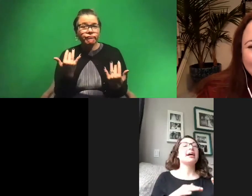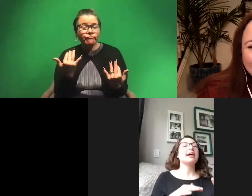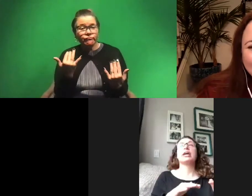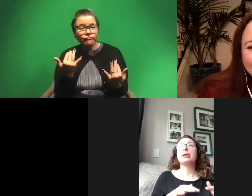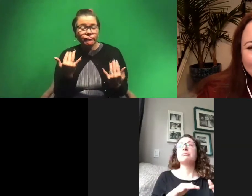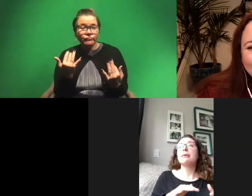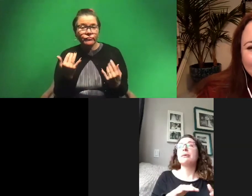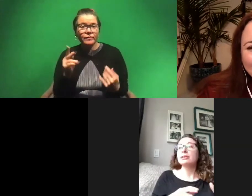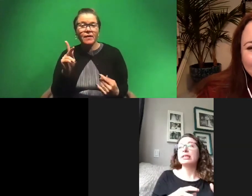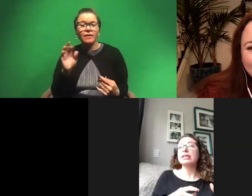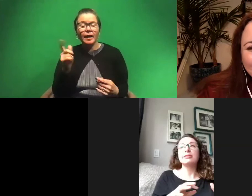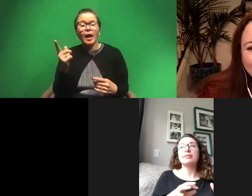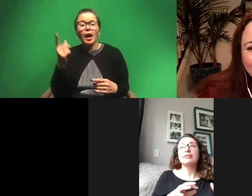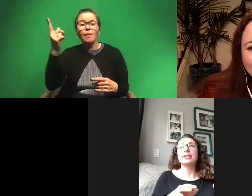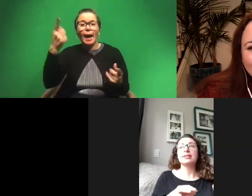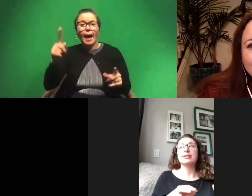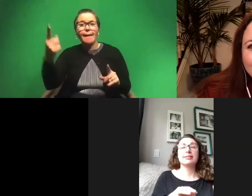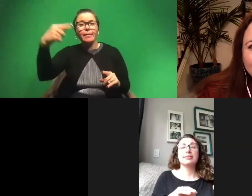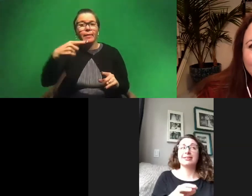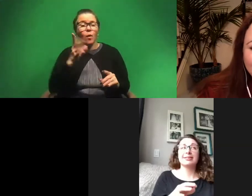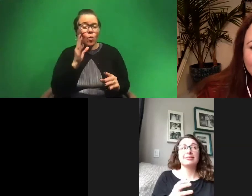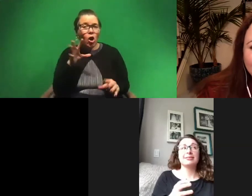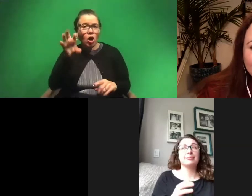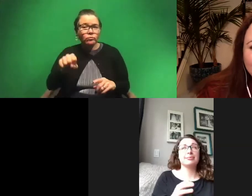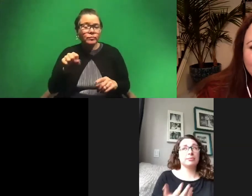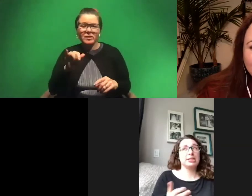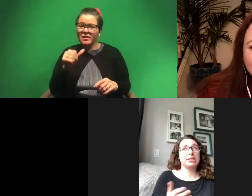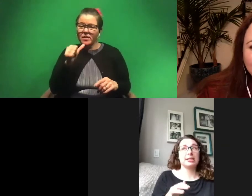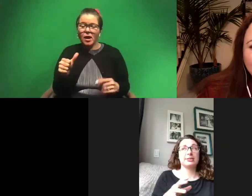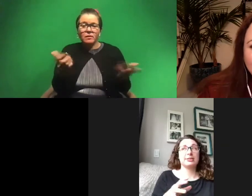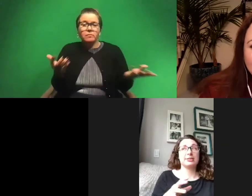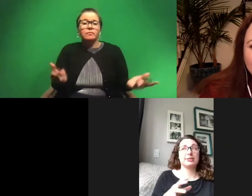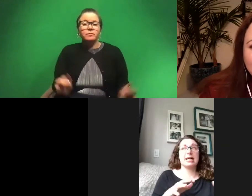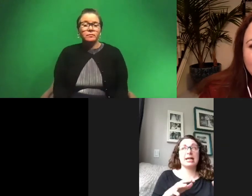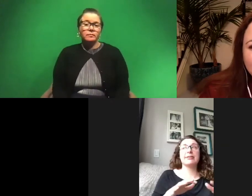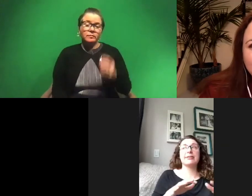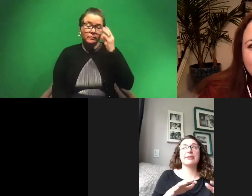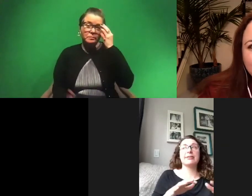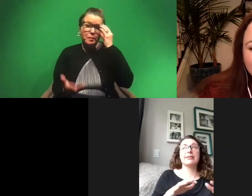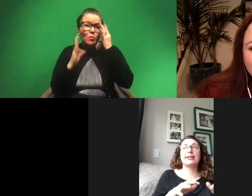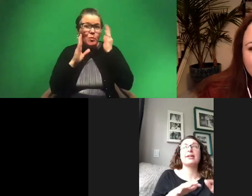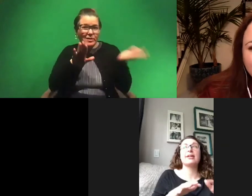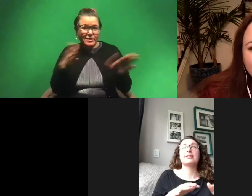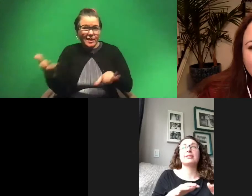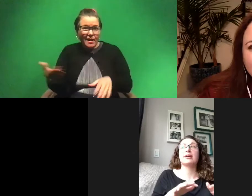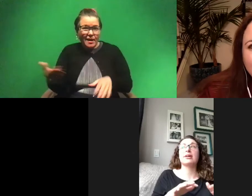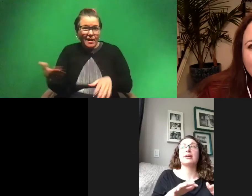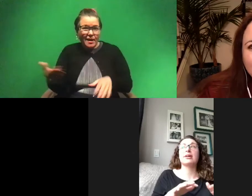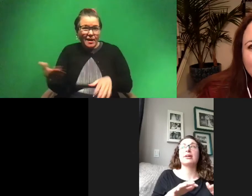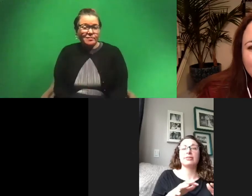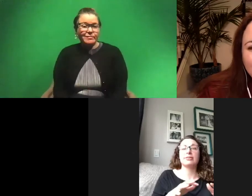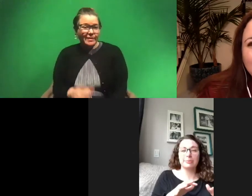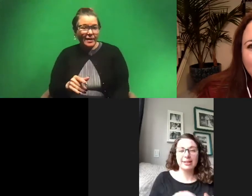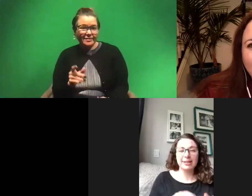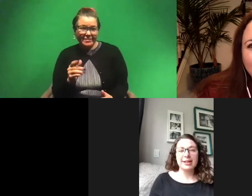kelp comes by, they'll eat it, and if it doesn't, then like potentially they'll just die. Like that's how lazy they are. They don't really move a